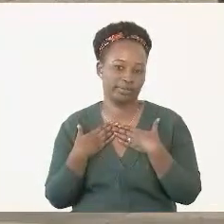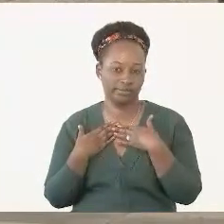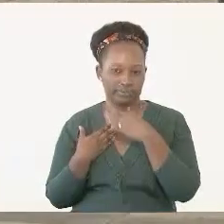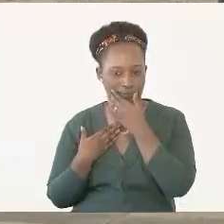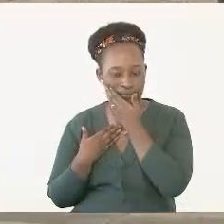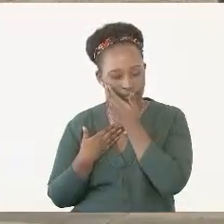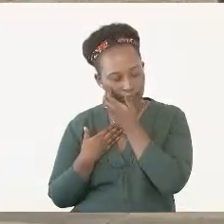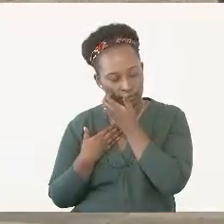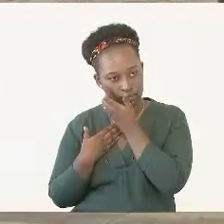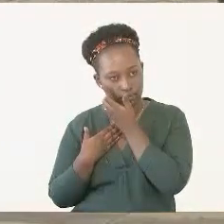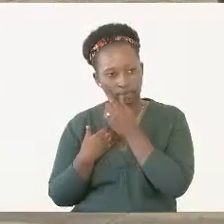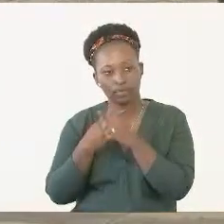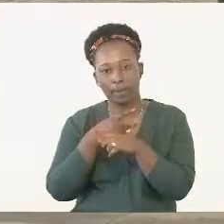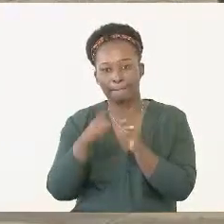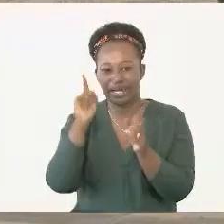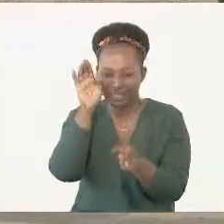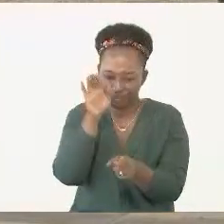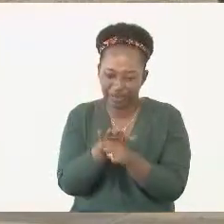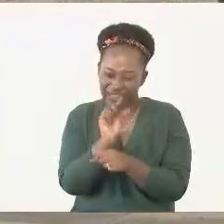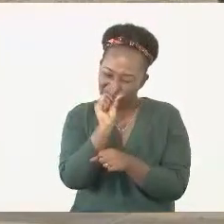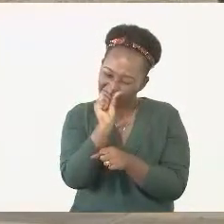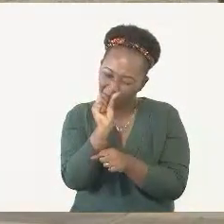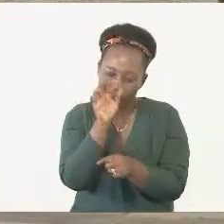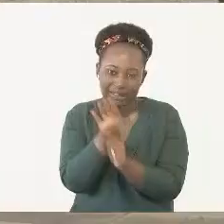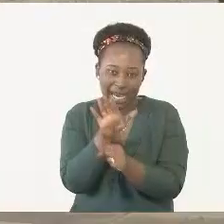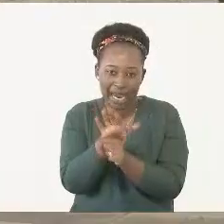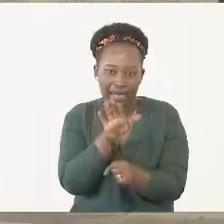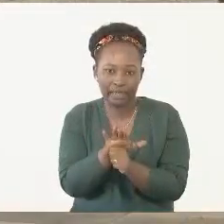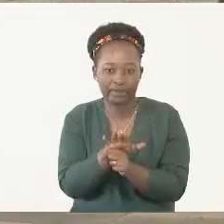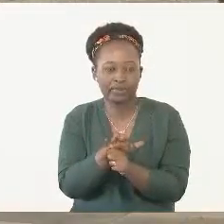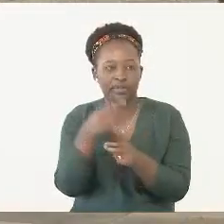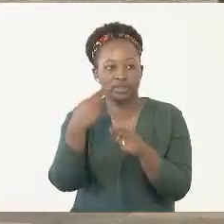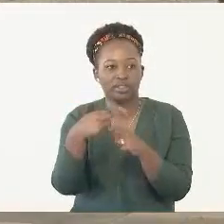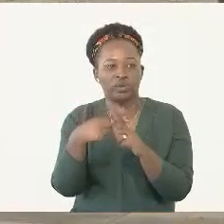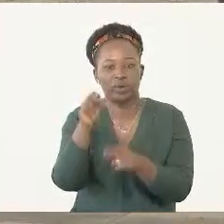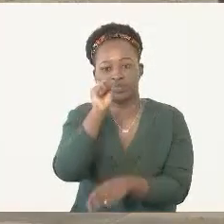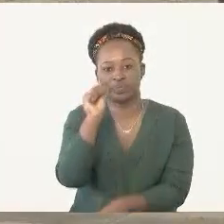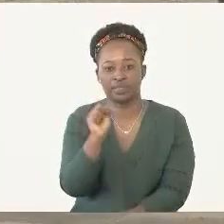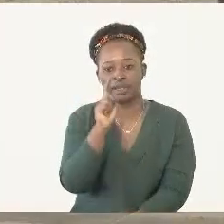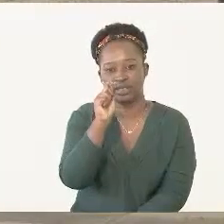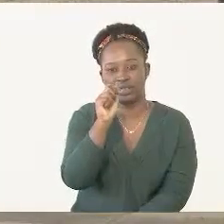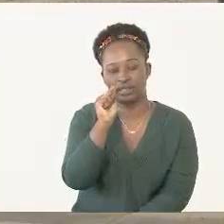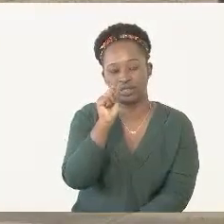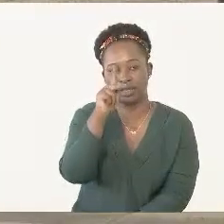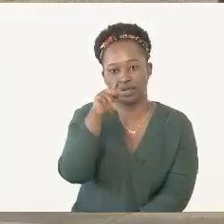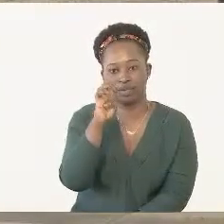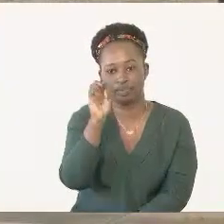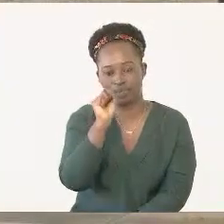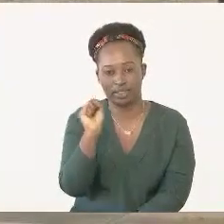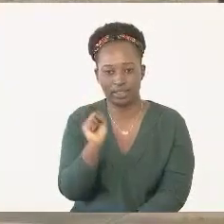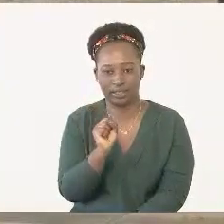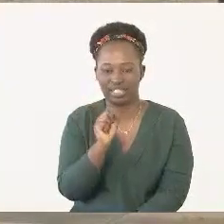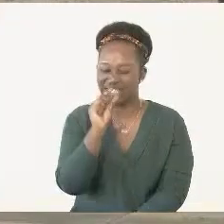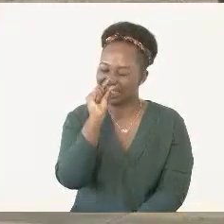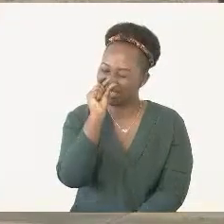our body, but the most or the smallest of all is the steps. Steps is the